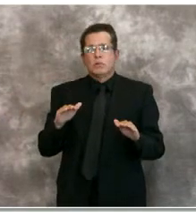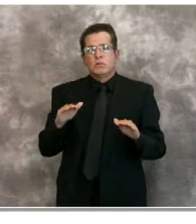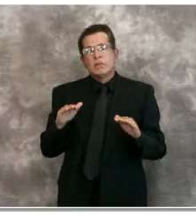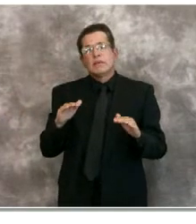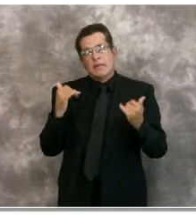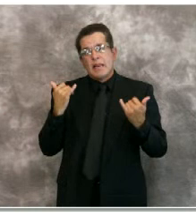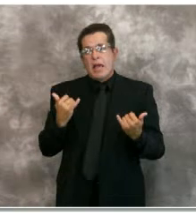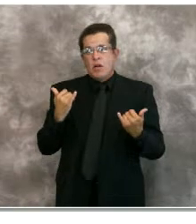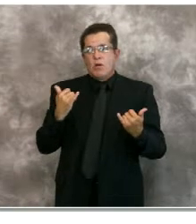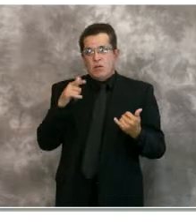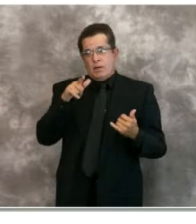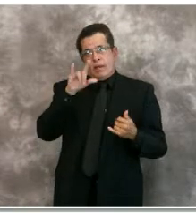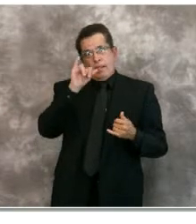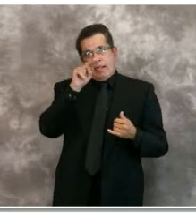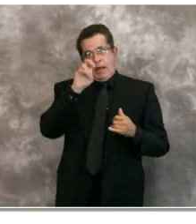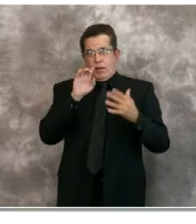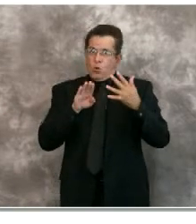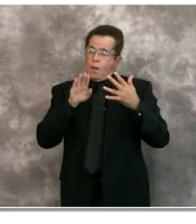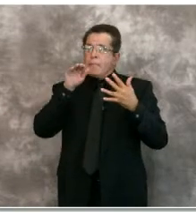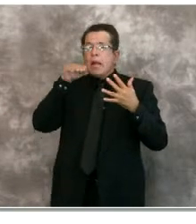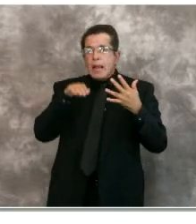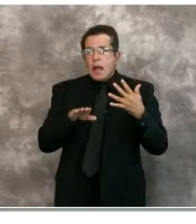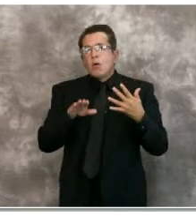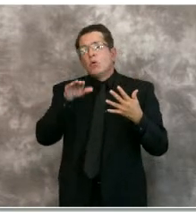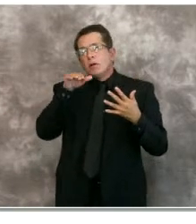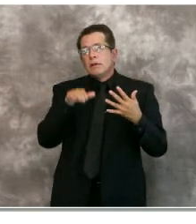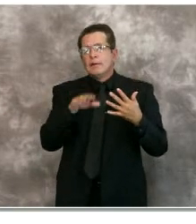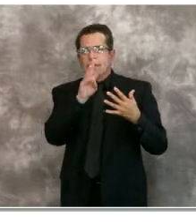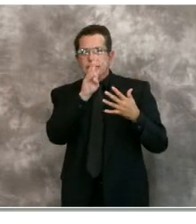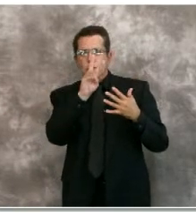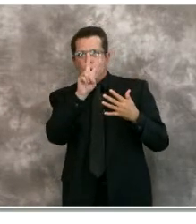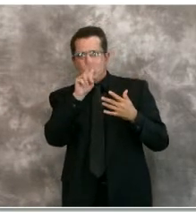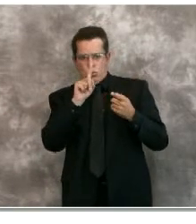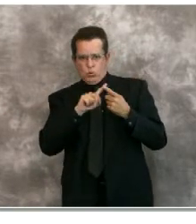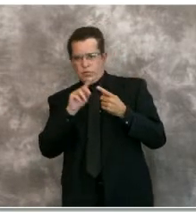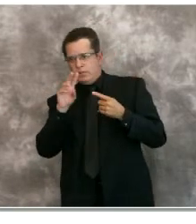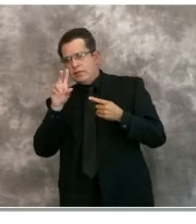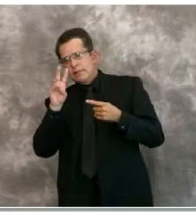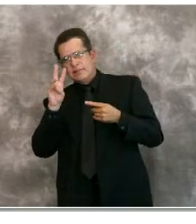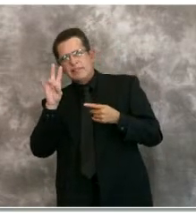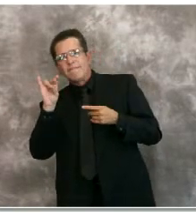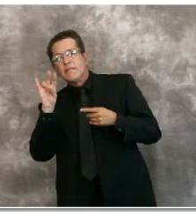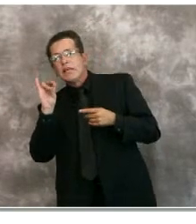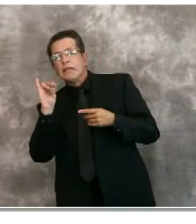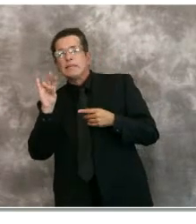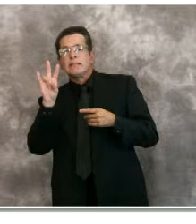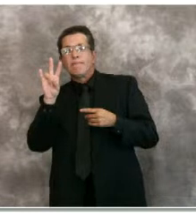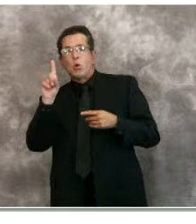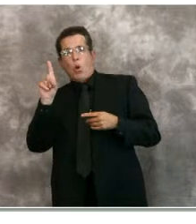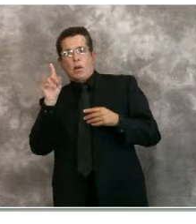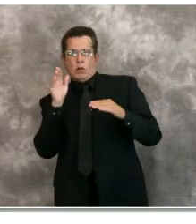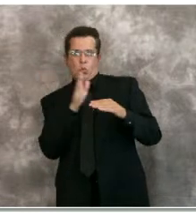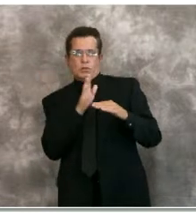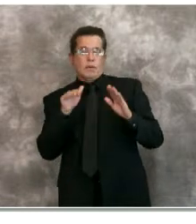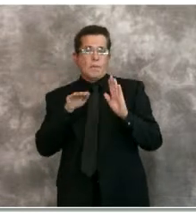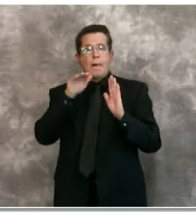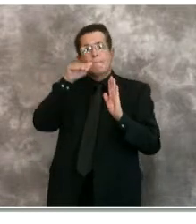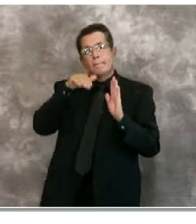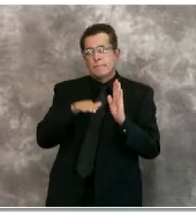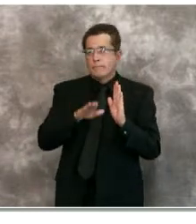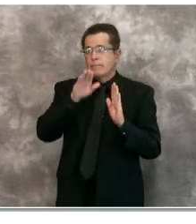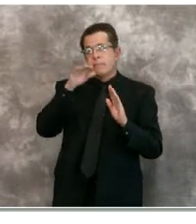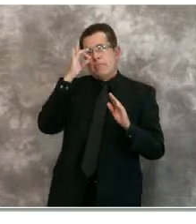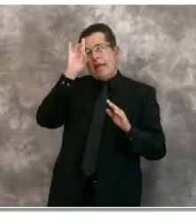Again, that line goes up and down between, say, 62, 63, 70, as high as 71. Again, 80%